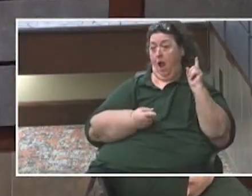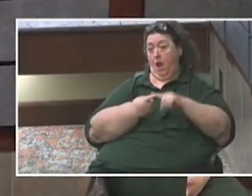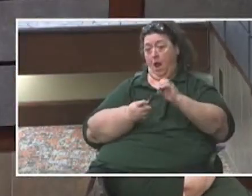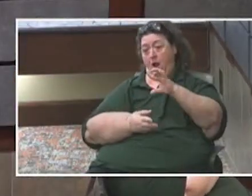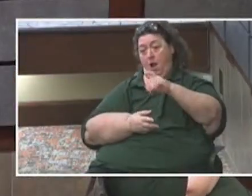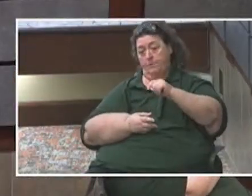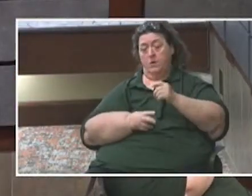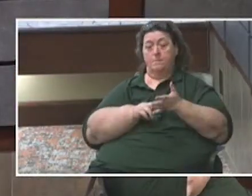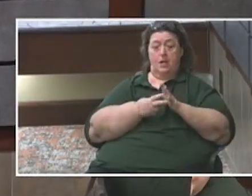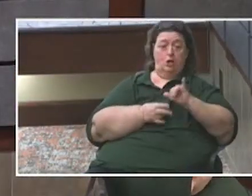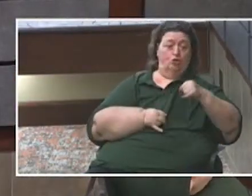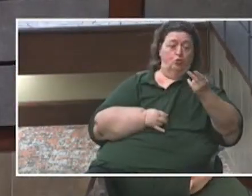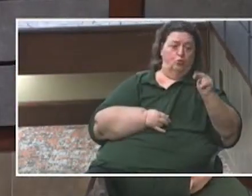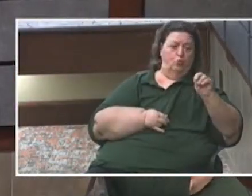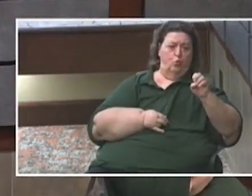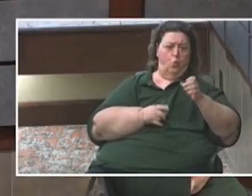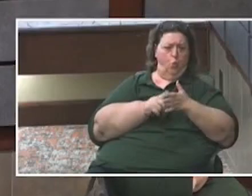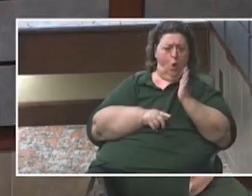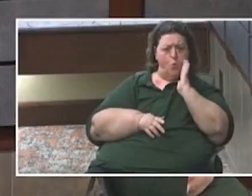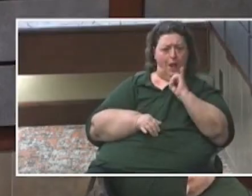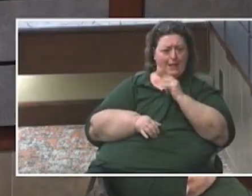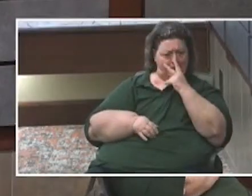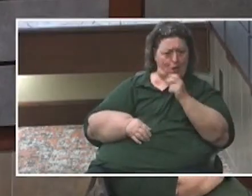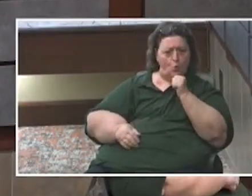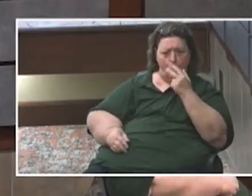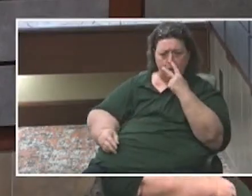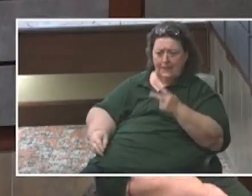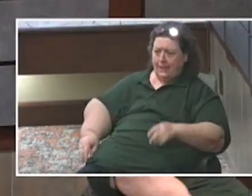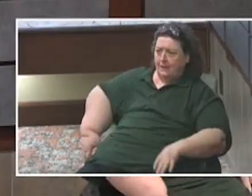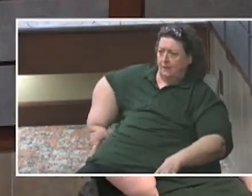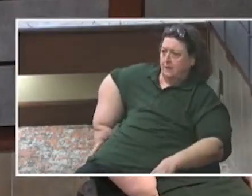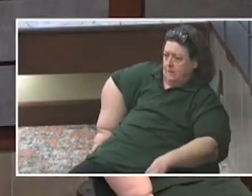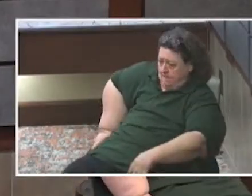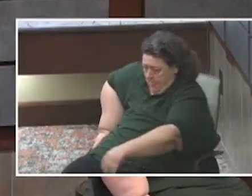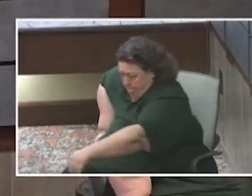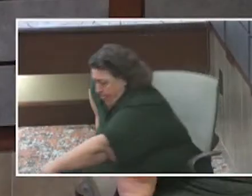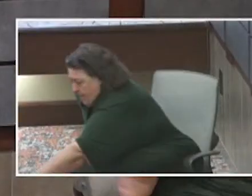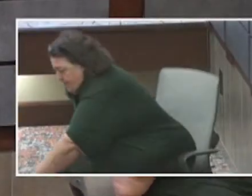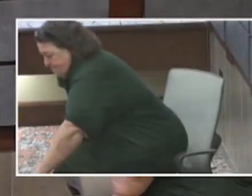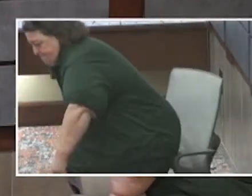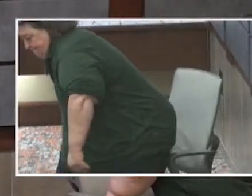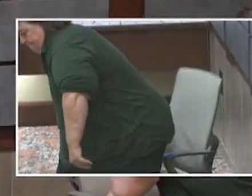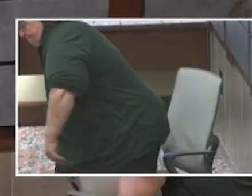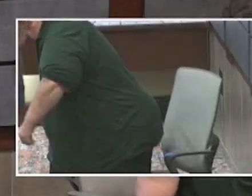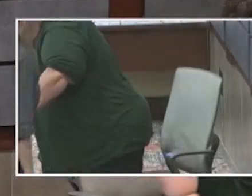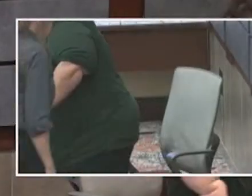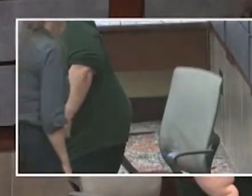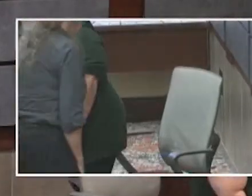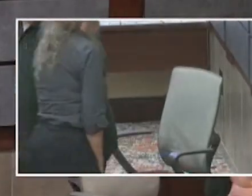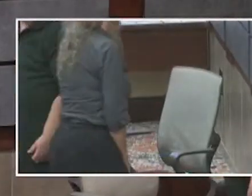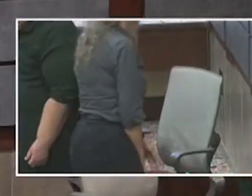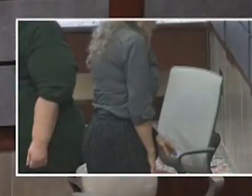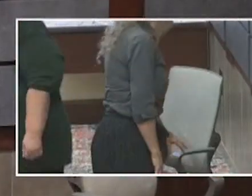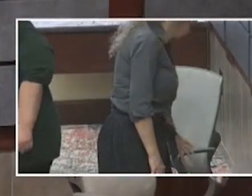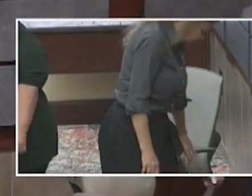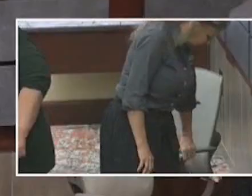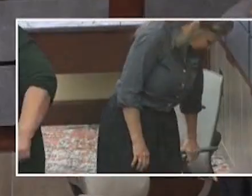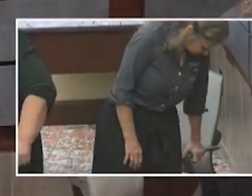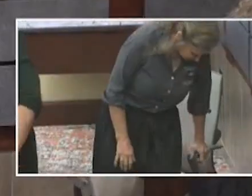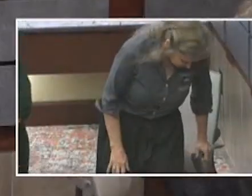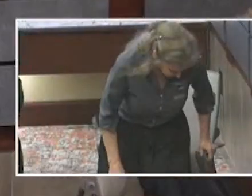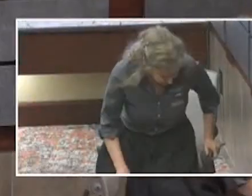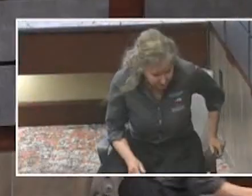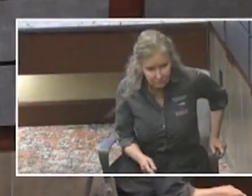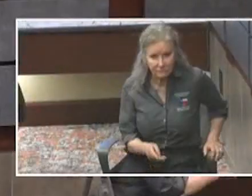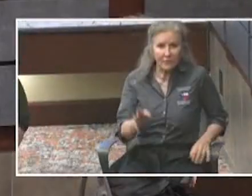in June, what will I see or won't see? You'll see equipment on site, essentially driving a steel pipe into the